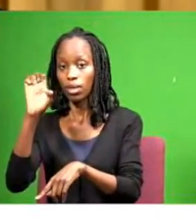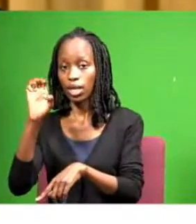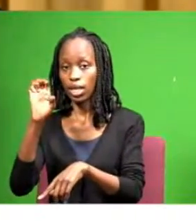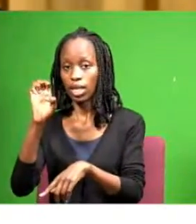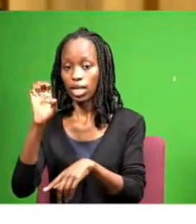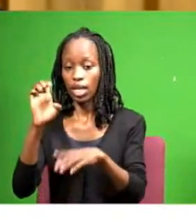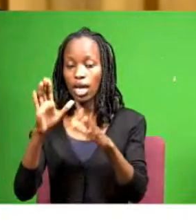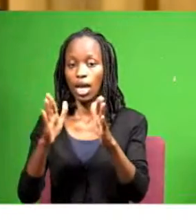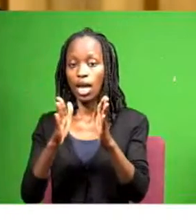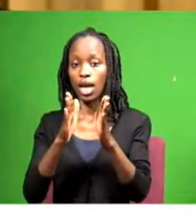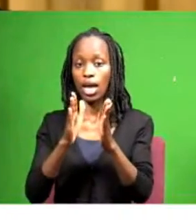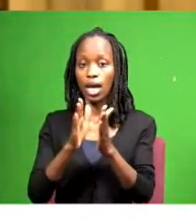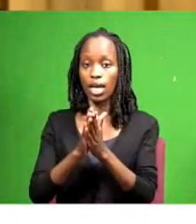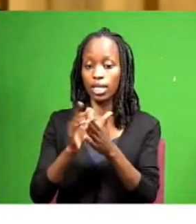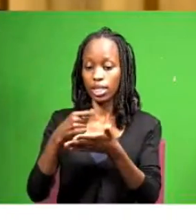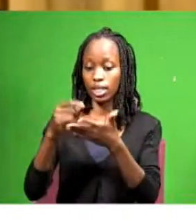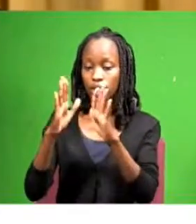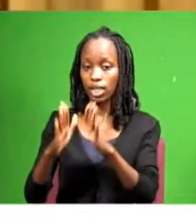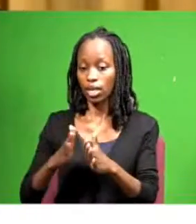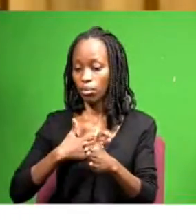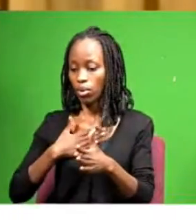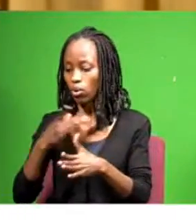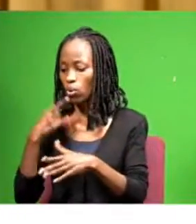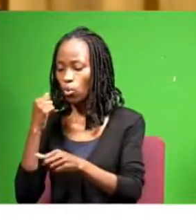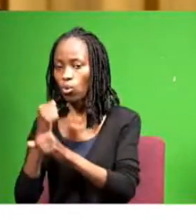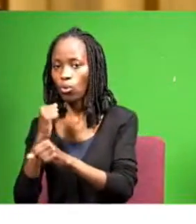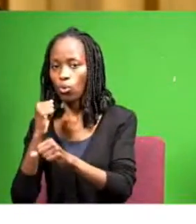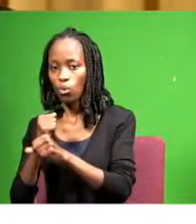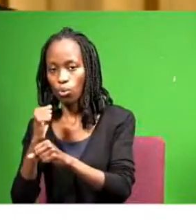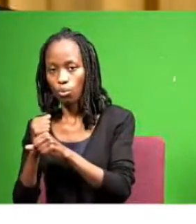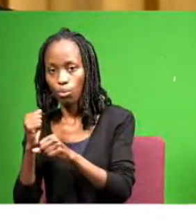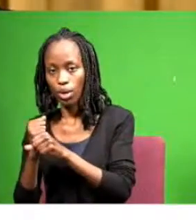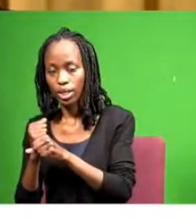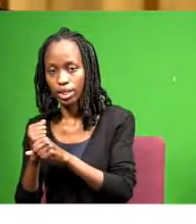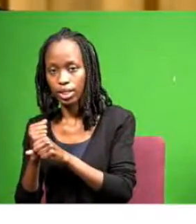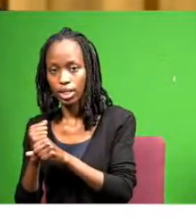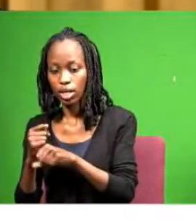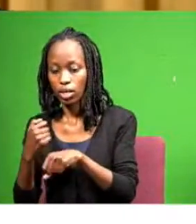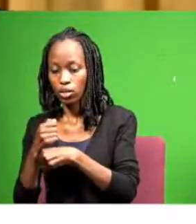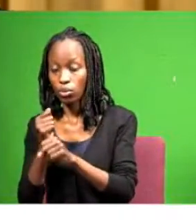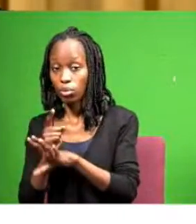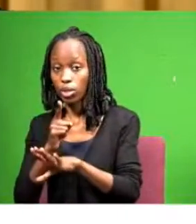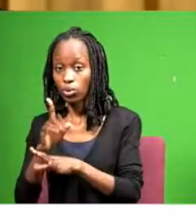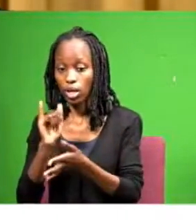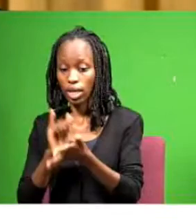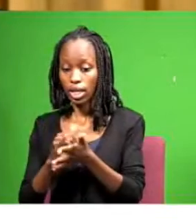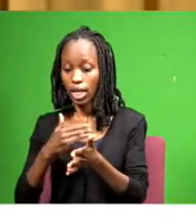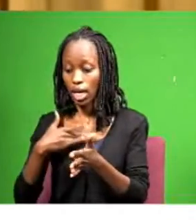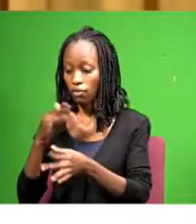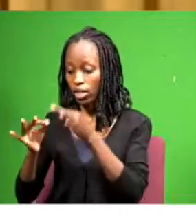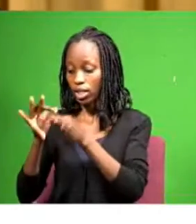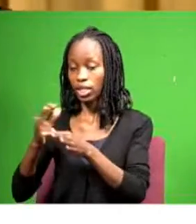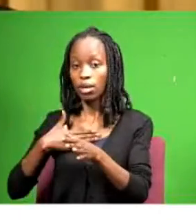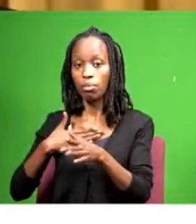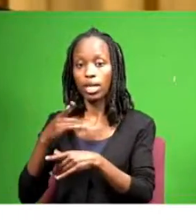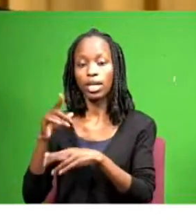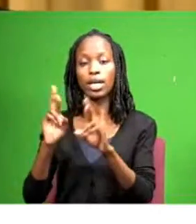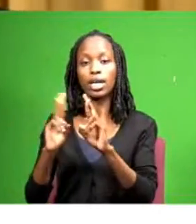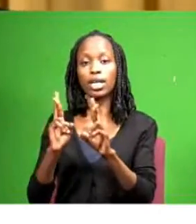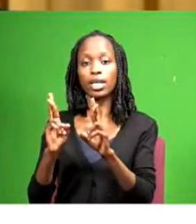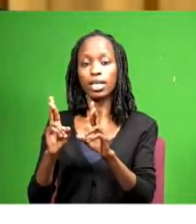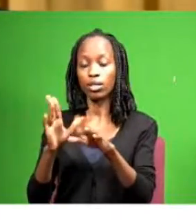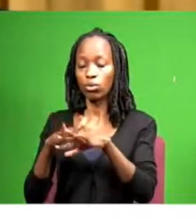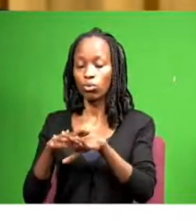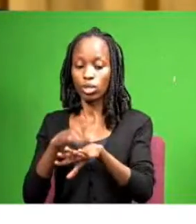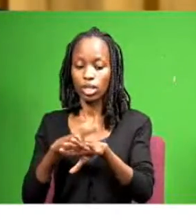Harriet Gasheri, my secretary, who worked tirelessly behind the scene to ensure that I had my judgment ready in time. The issues